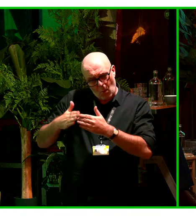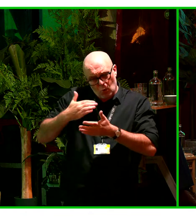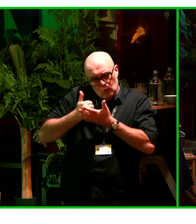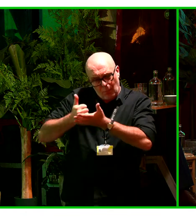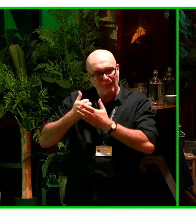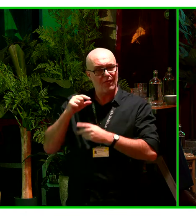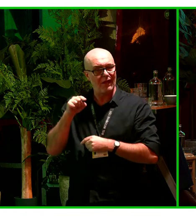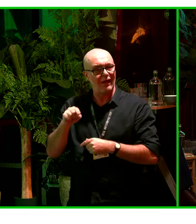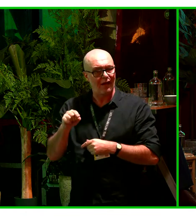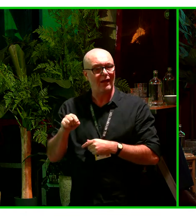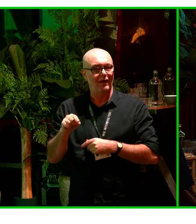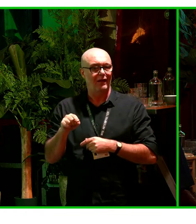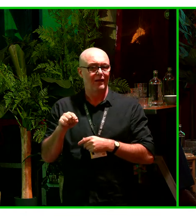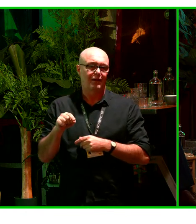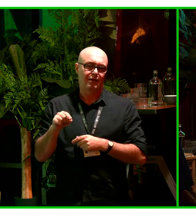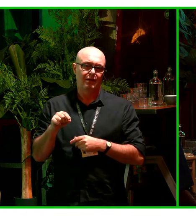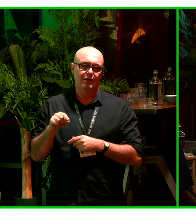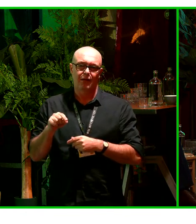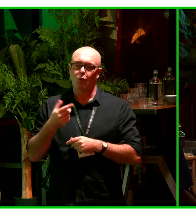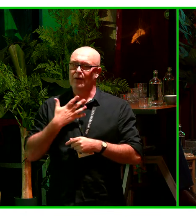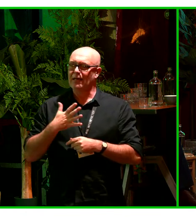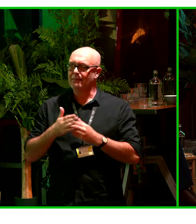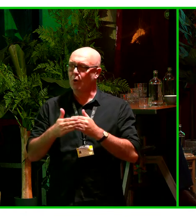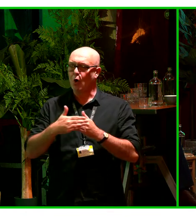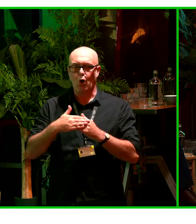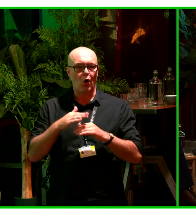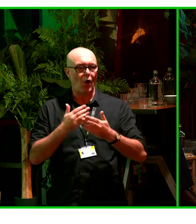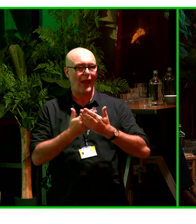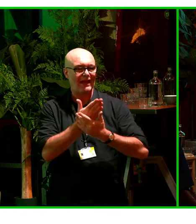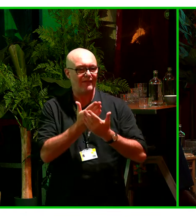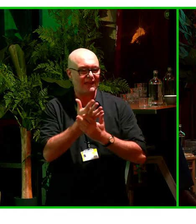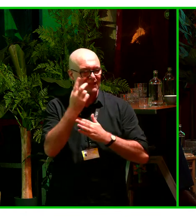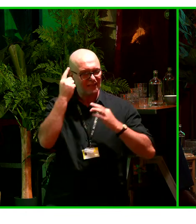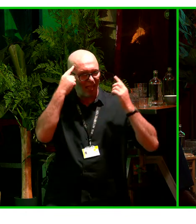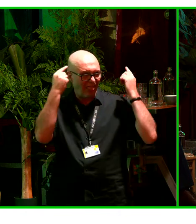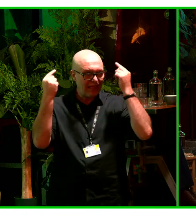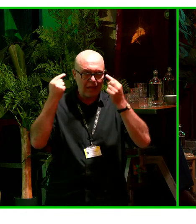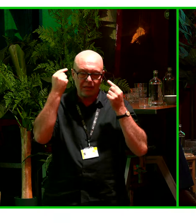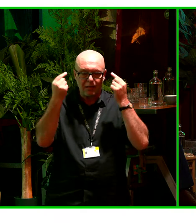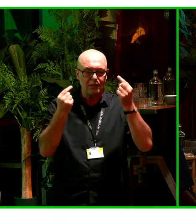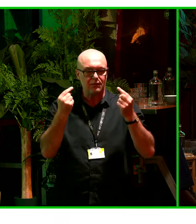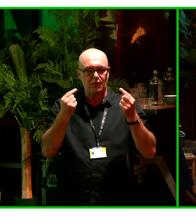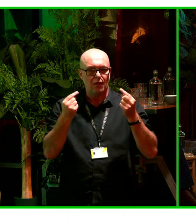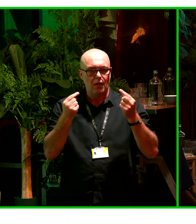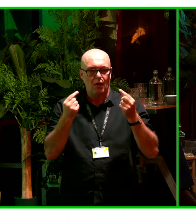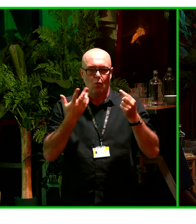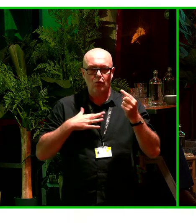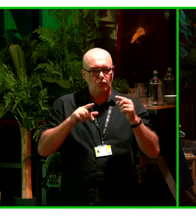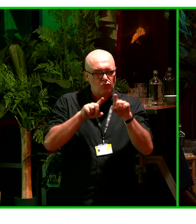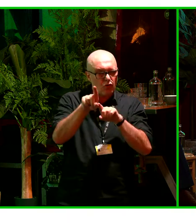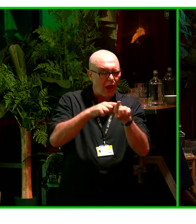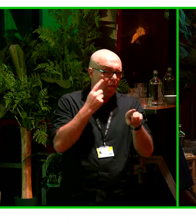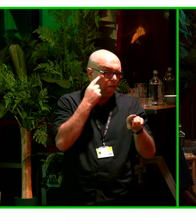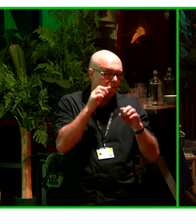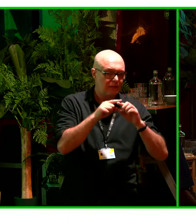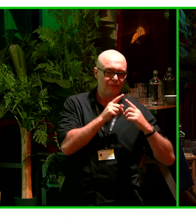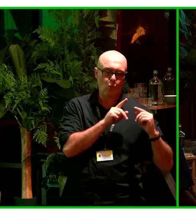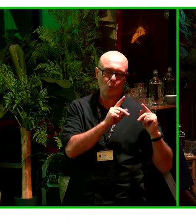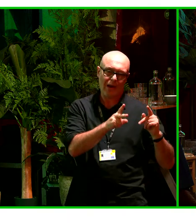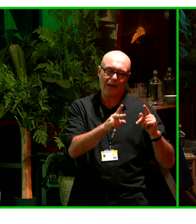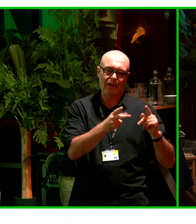forward innovators and forward thinkers and bring forward people who want to do things a little bit differently, to